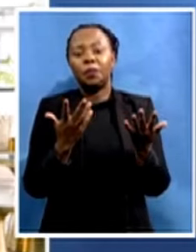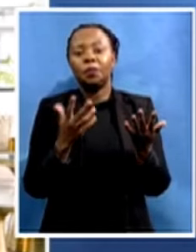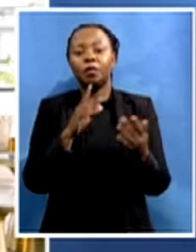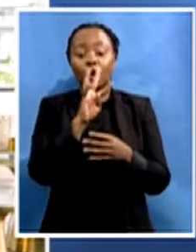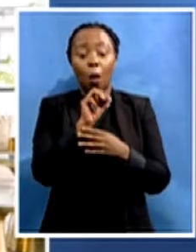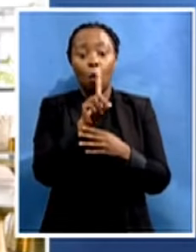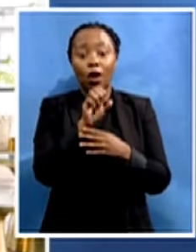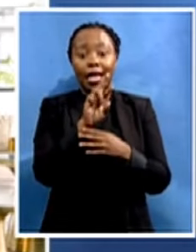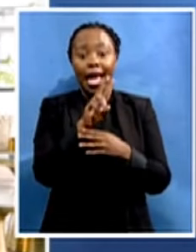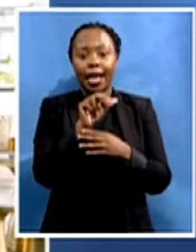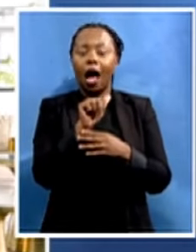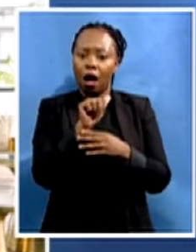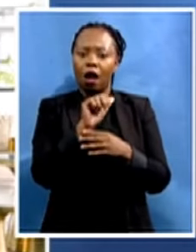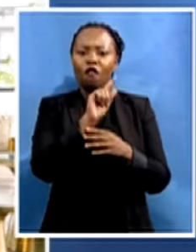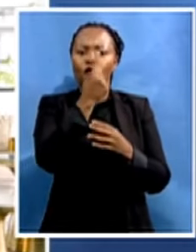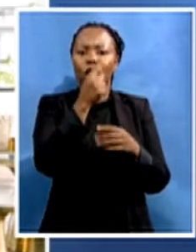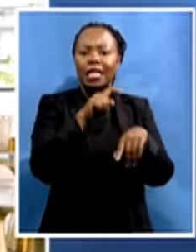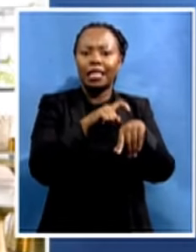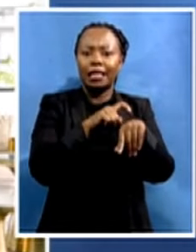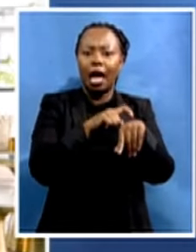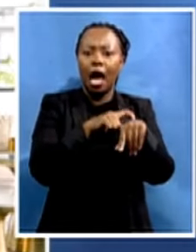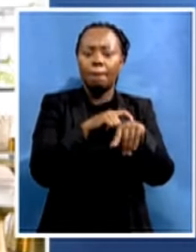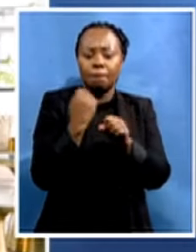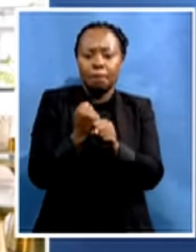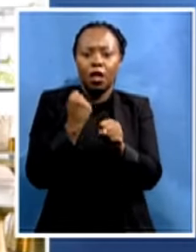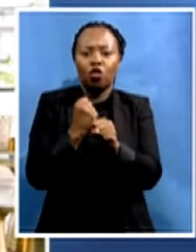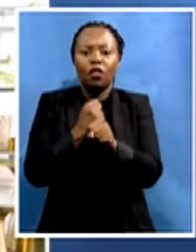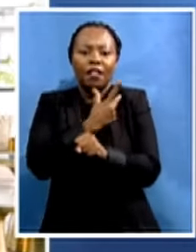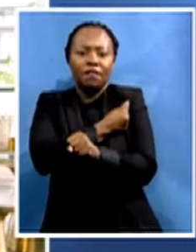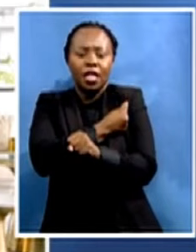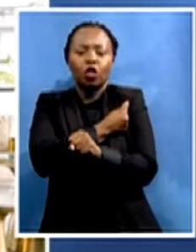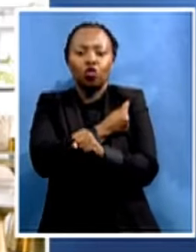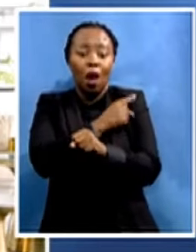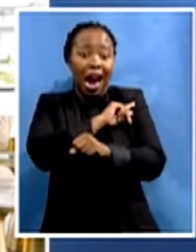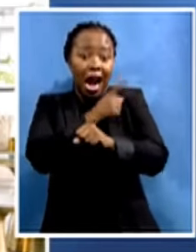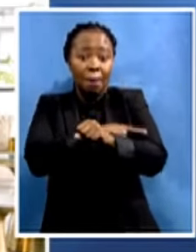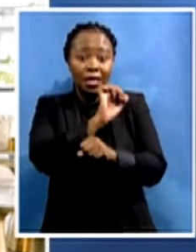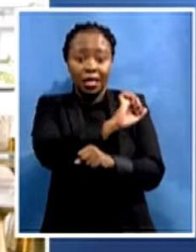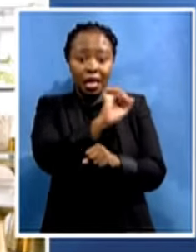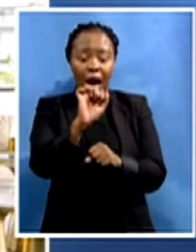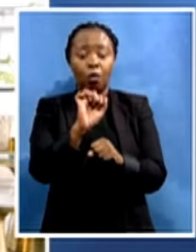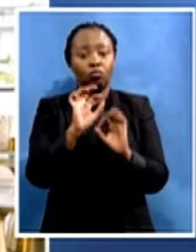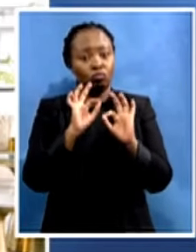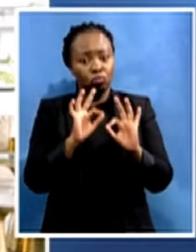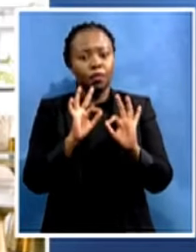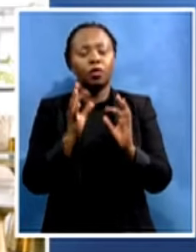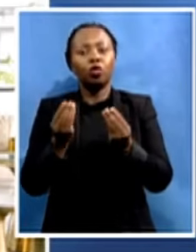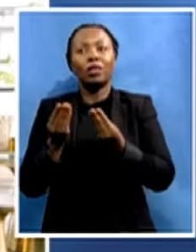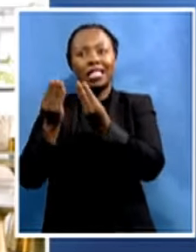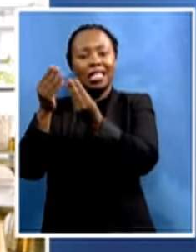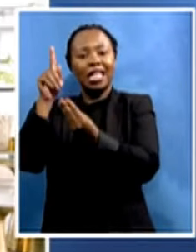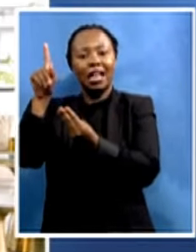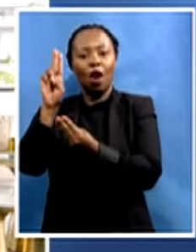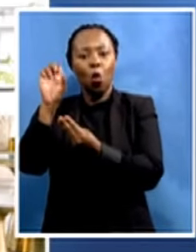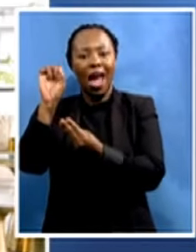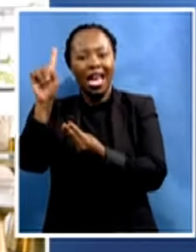manufacture vaccines. And so their capacity to deliver in the US and also deliver in the world is quite